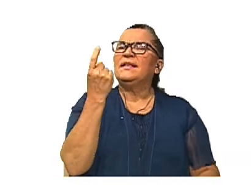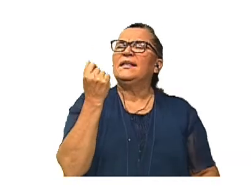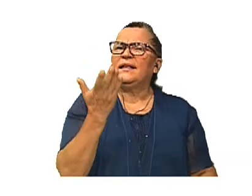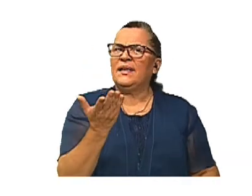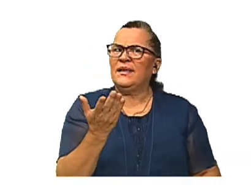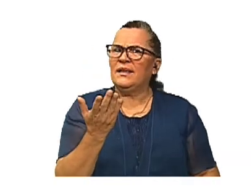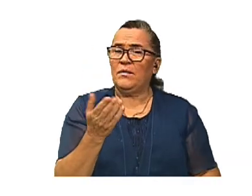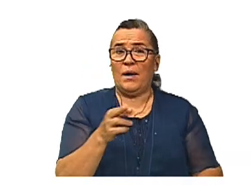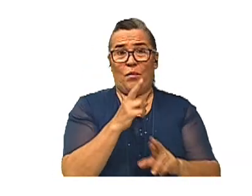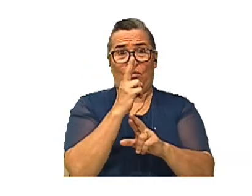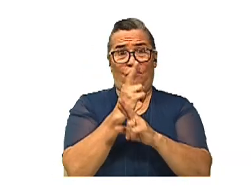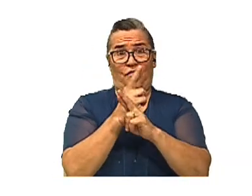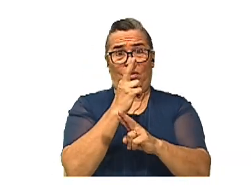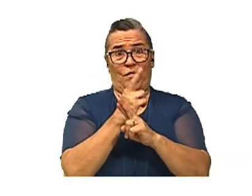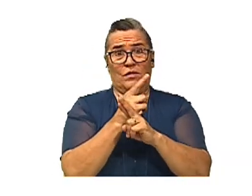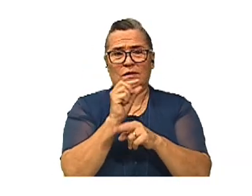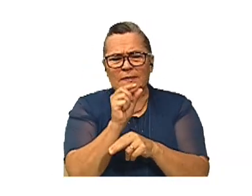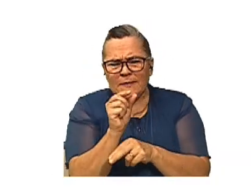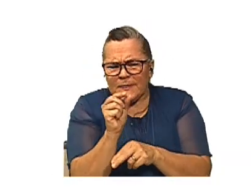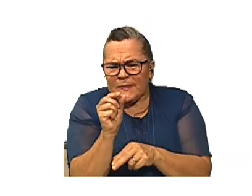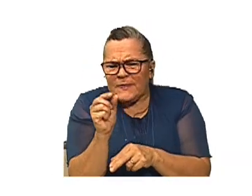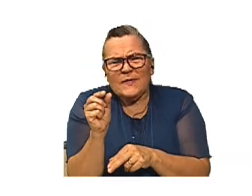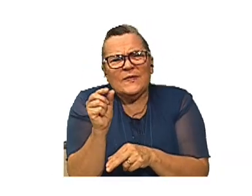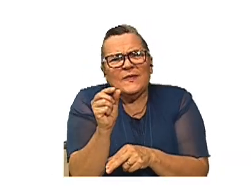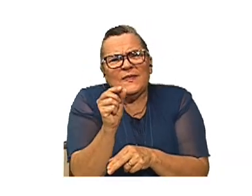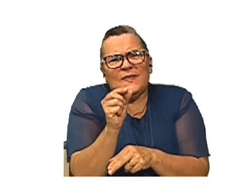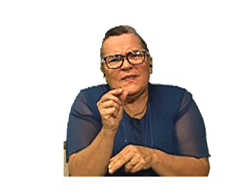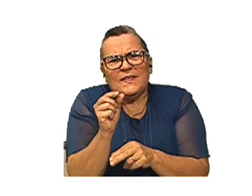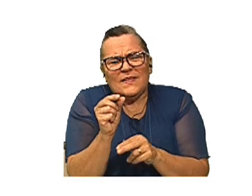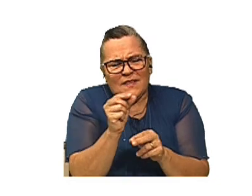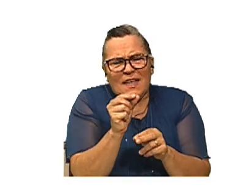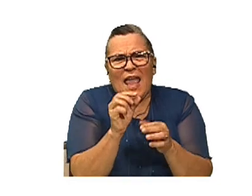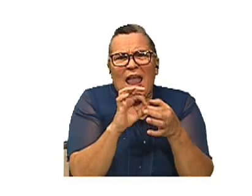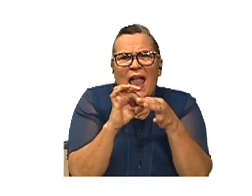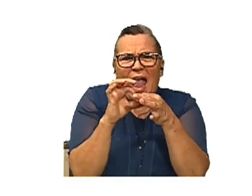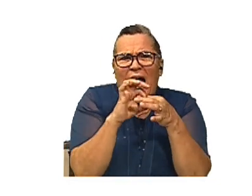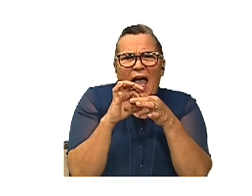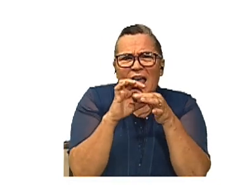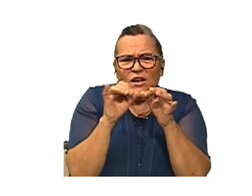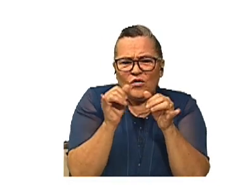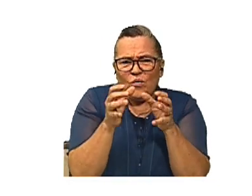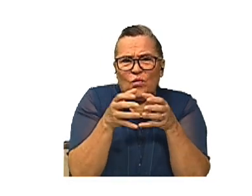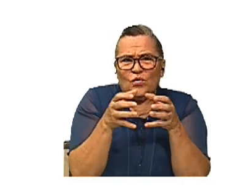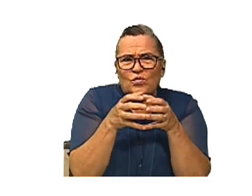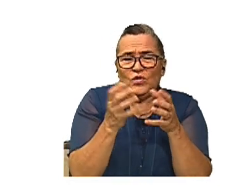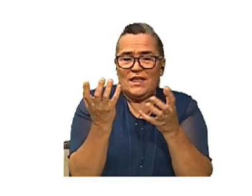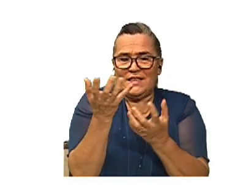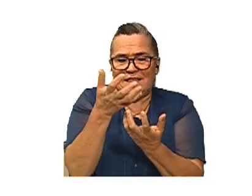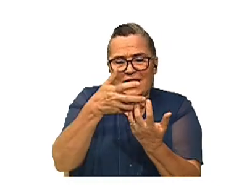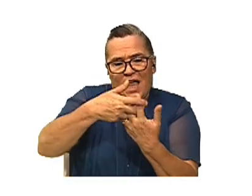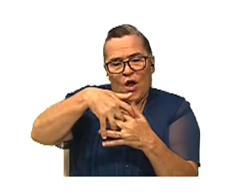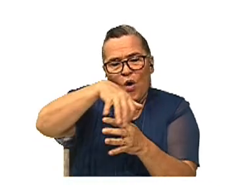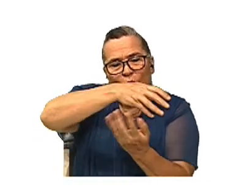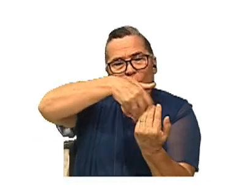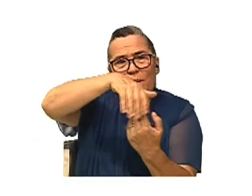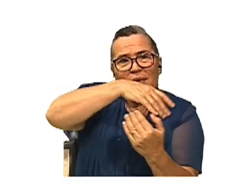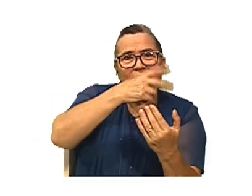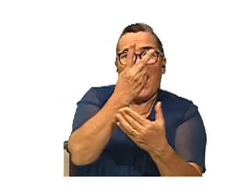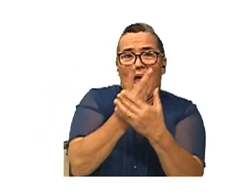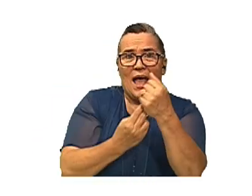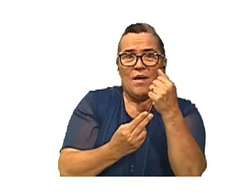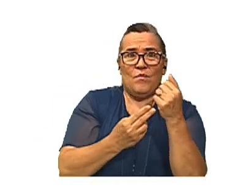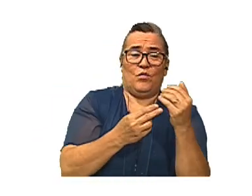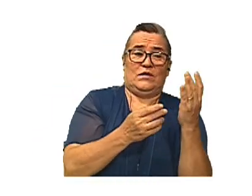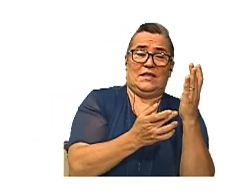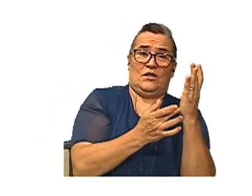Like robots? Small, very small pieces and atoms? Yeah, they combine both technologies, and then at